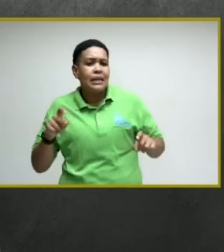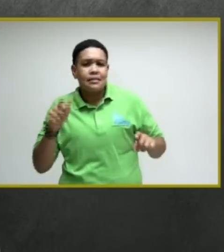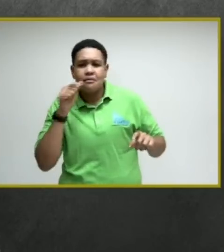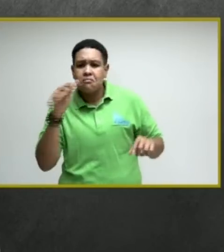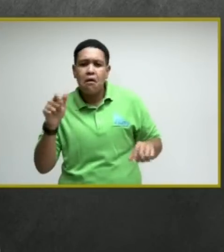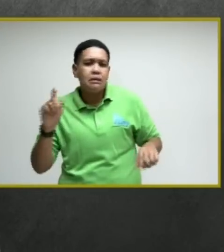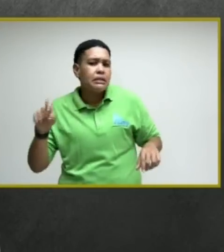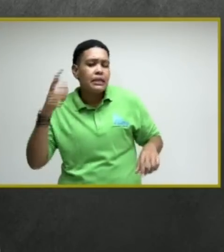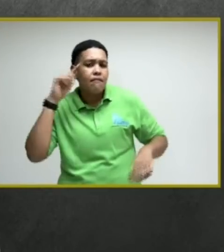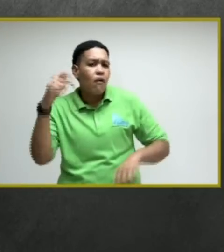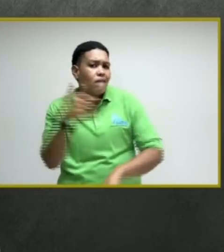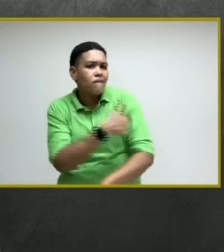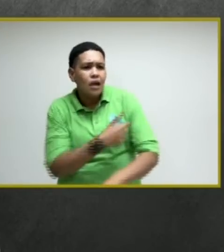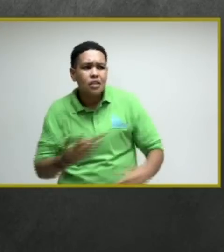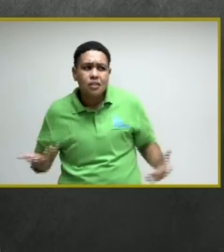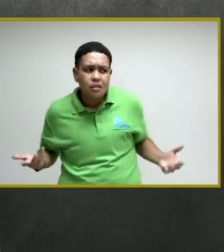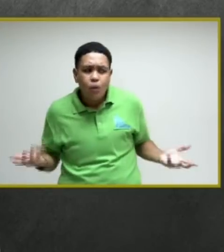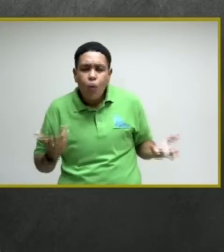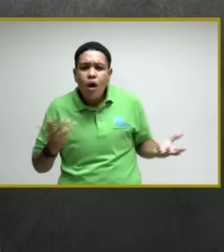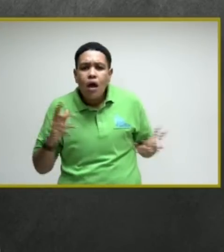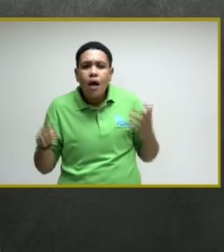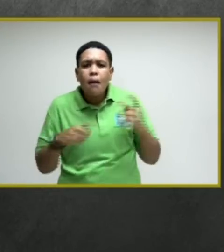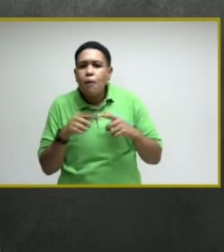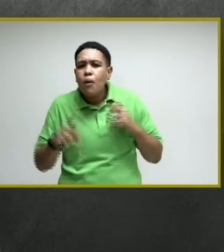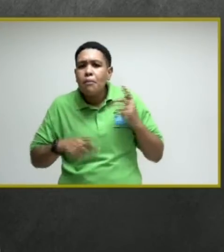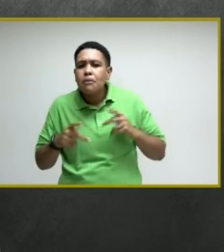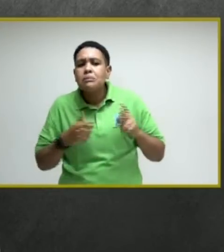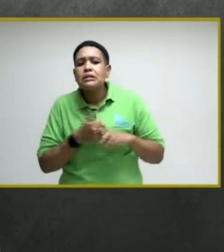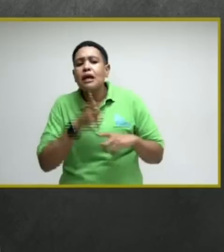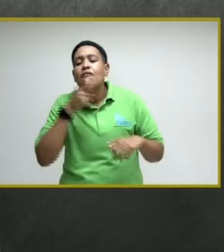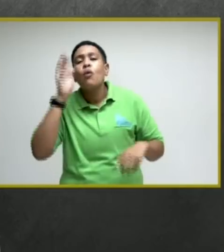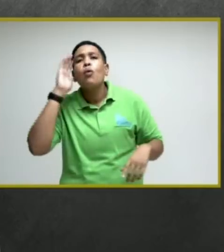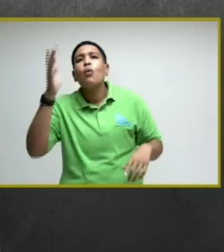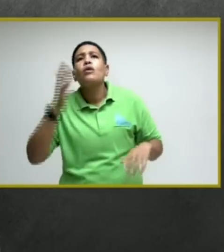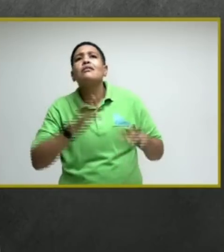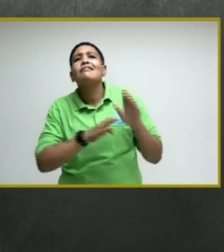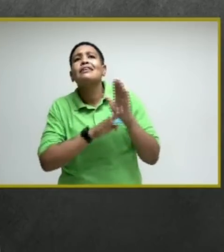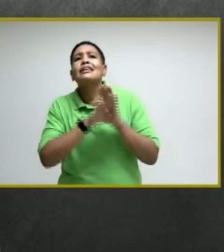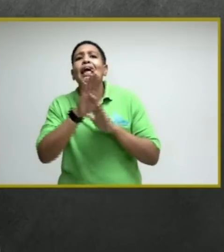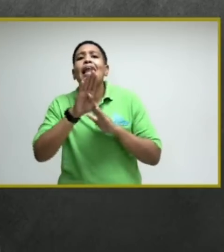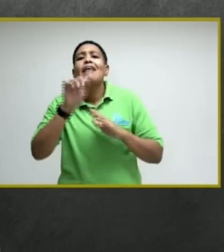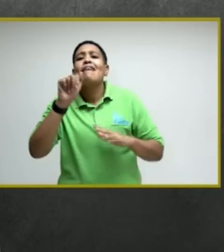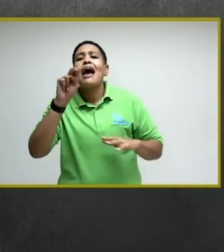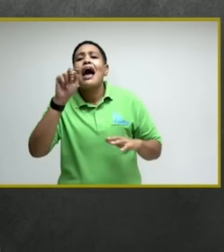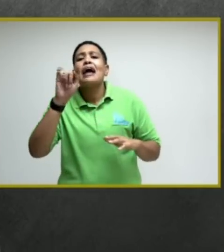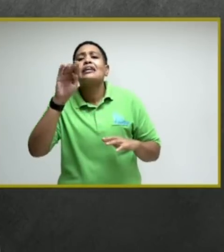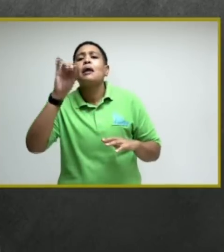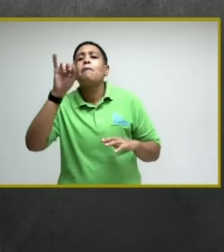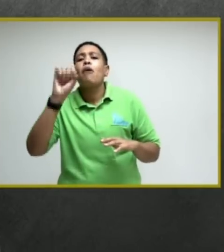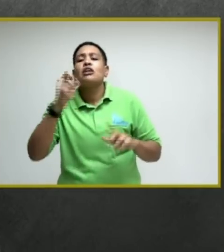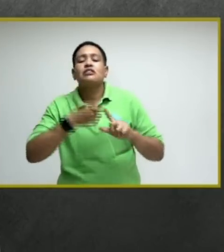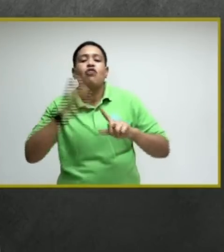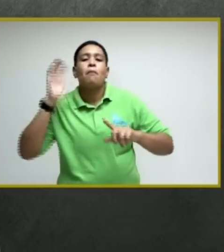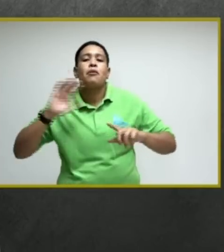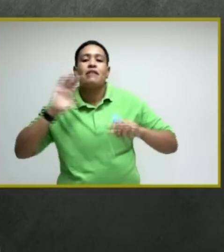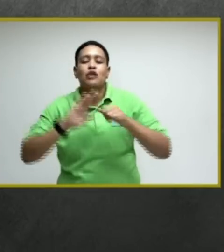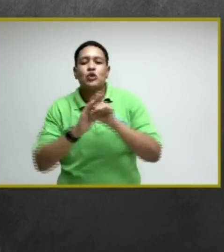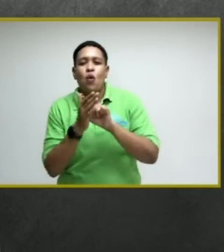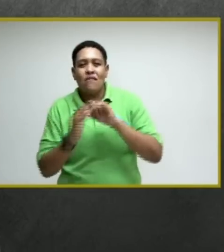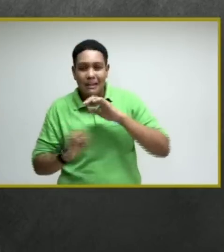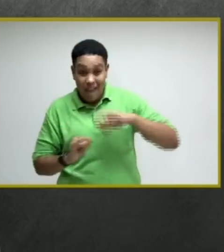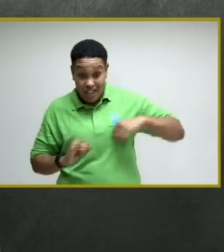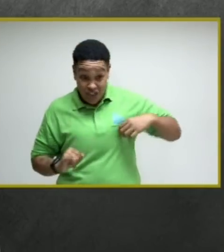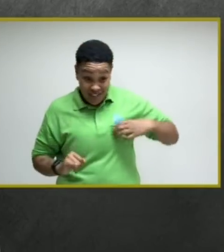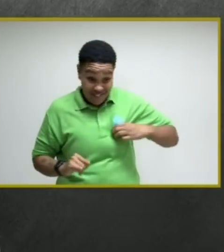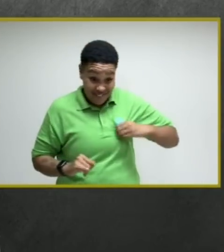vaccination. What about persons who they would have developed antibodies from previous COVID infection? Would they